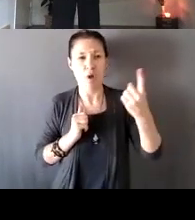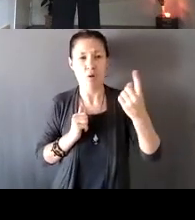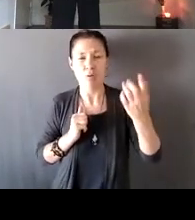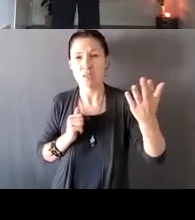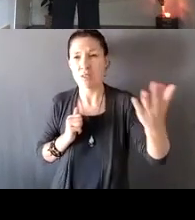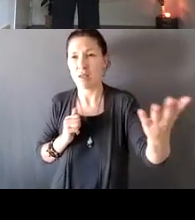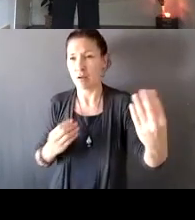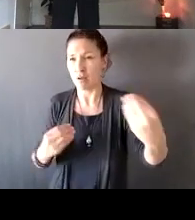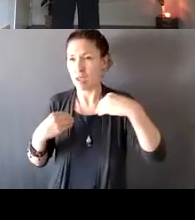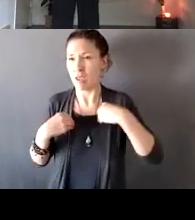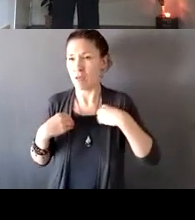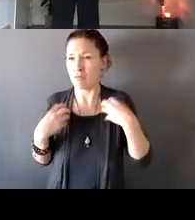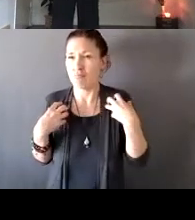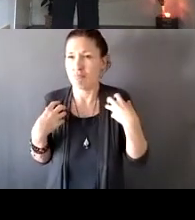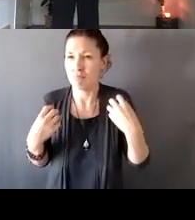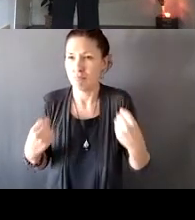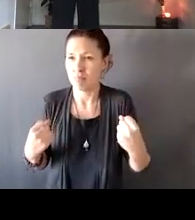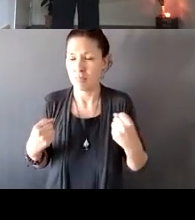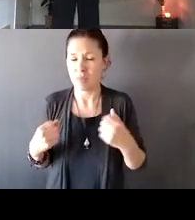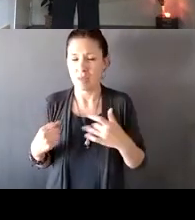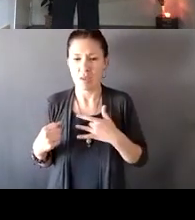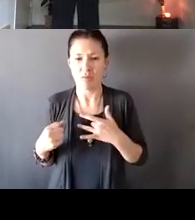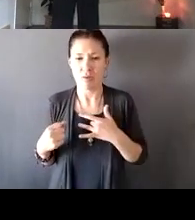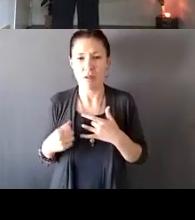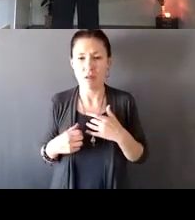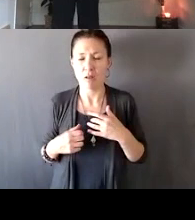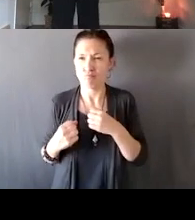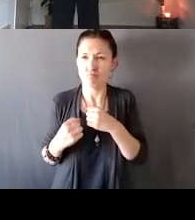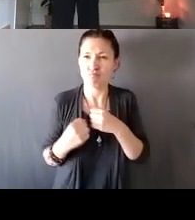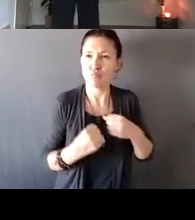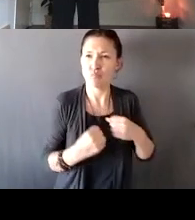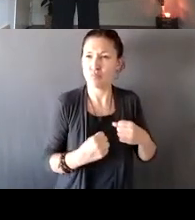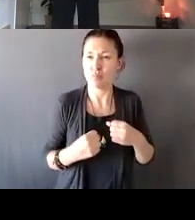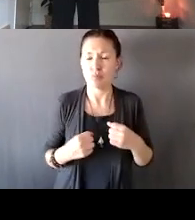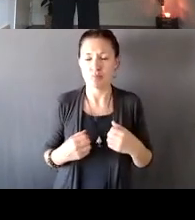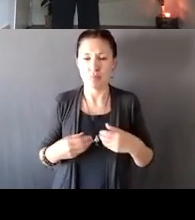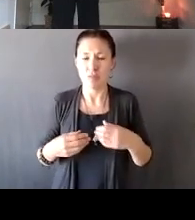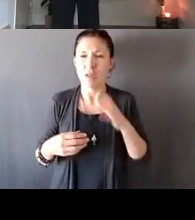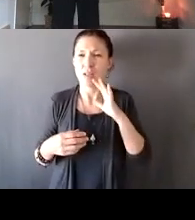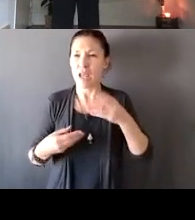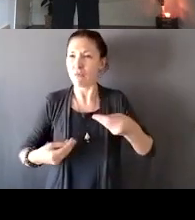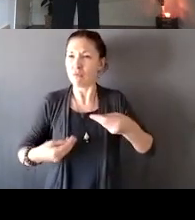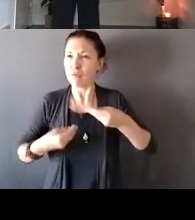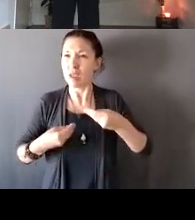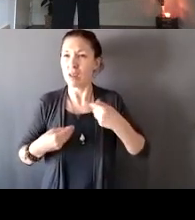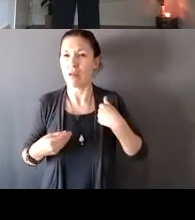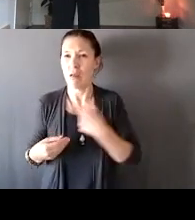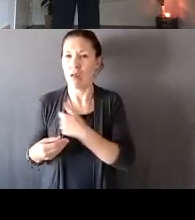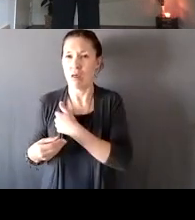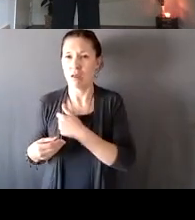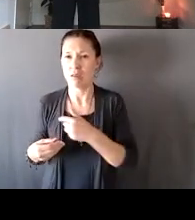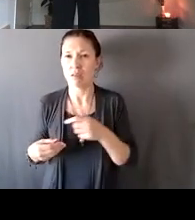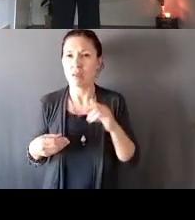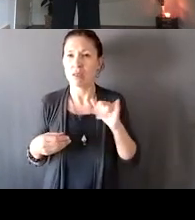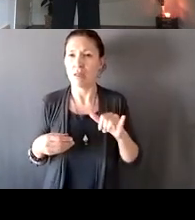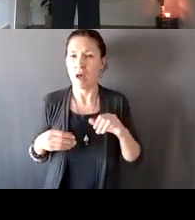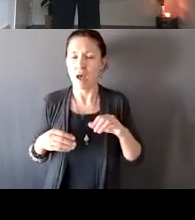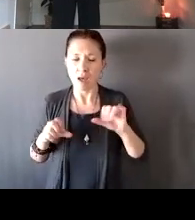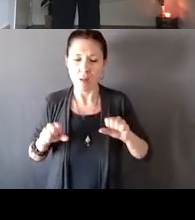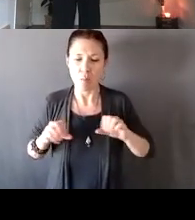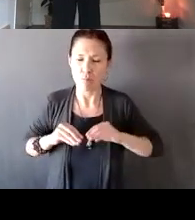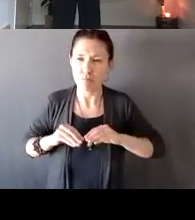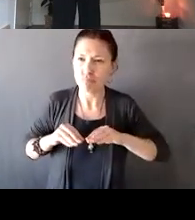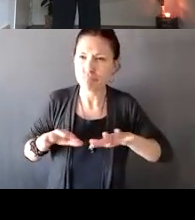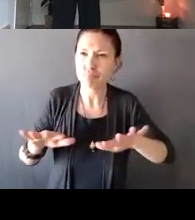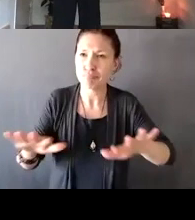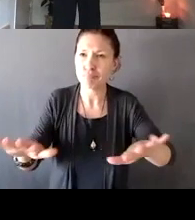this healing and nourishment with our loved ones and our community. So we offer back one